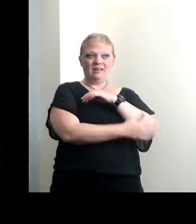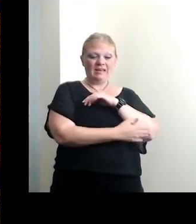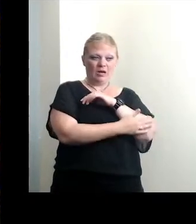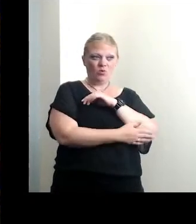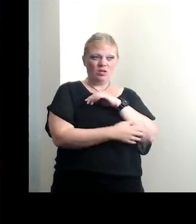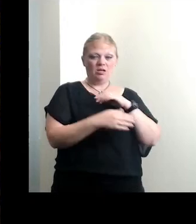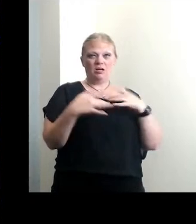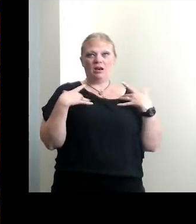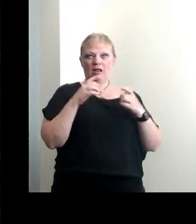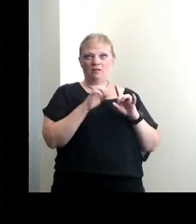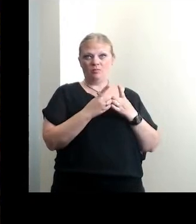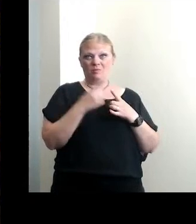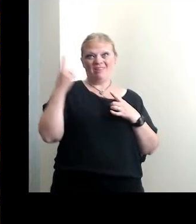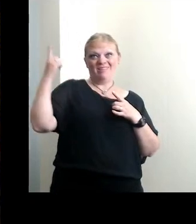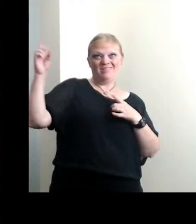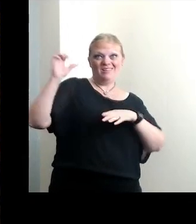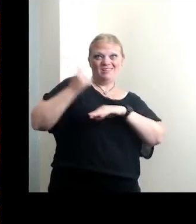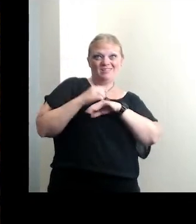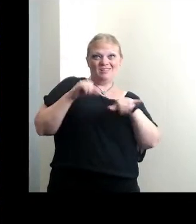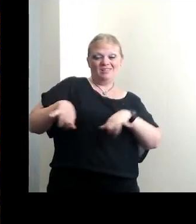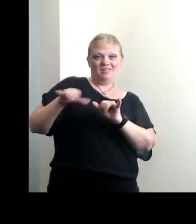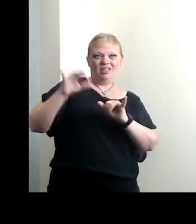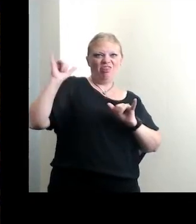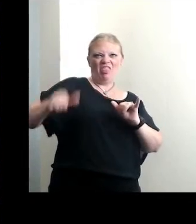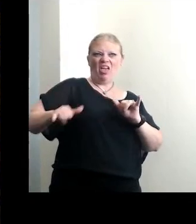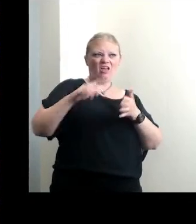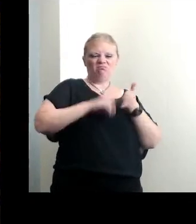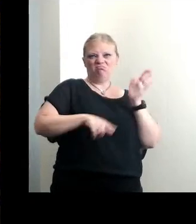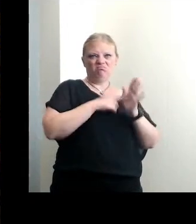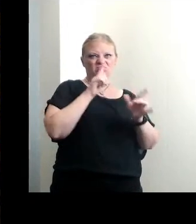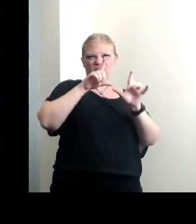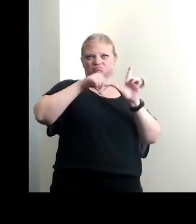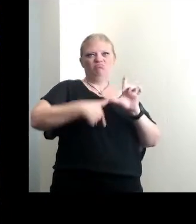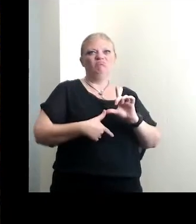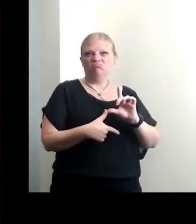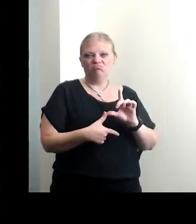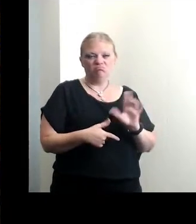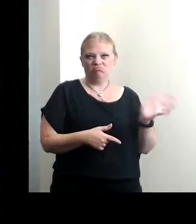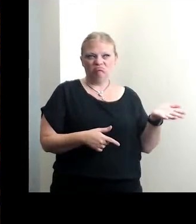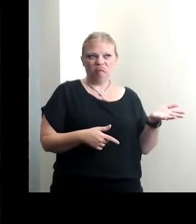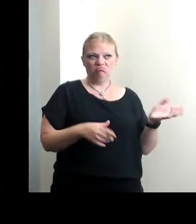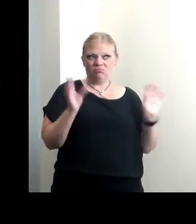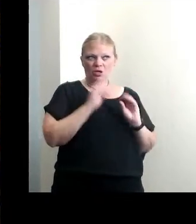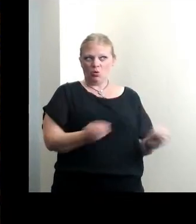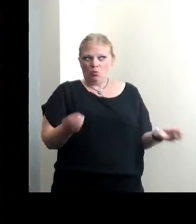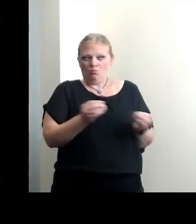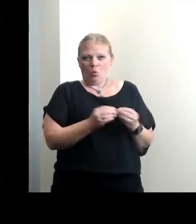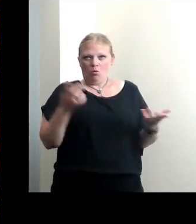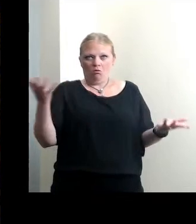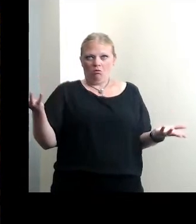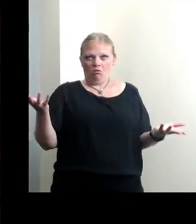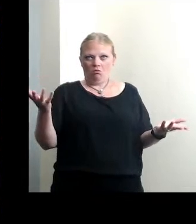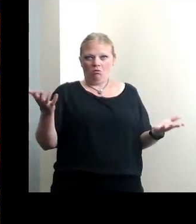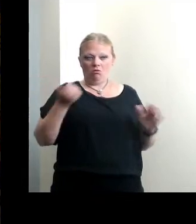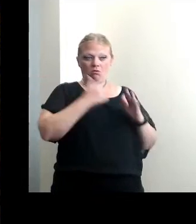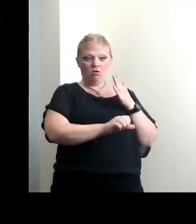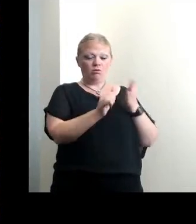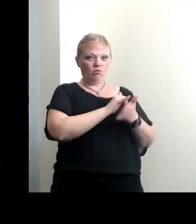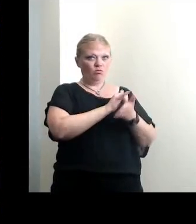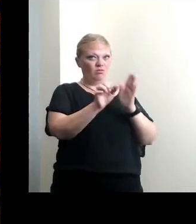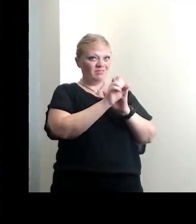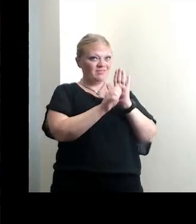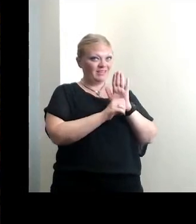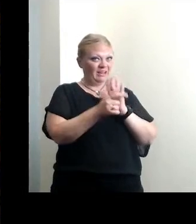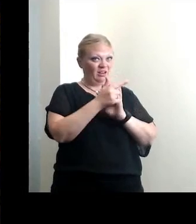the standard. That law has since been revoked. It's expired, and he has not issued another state of emergency. Under New York State